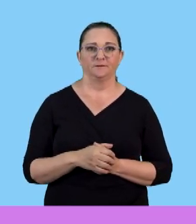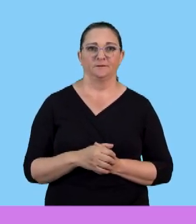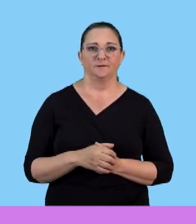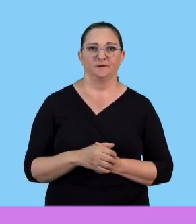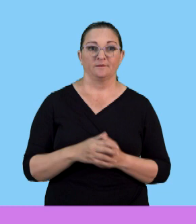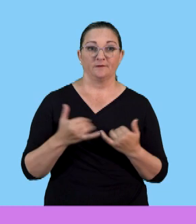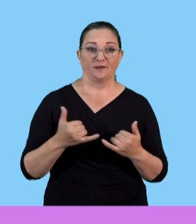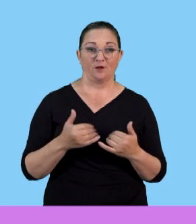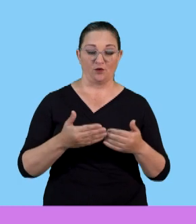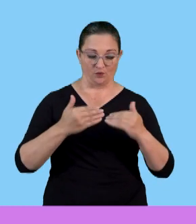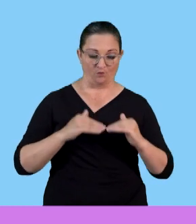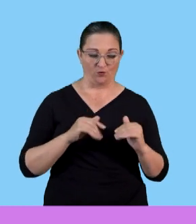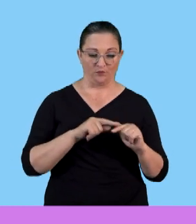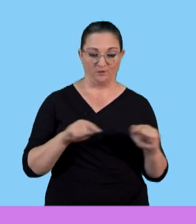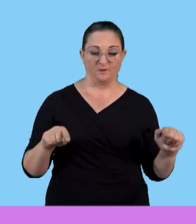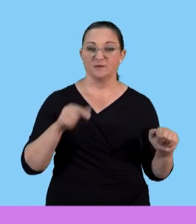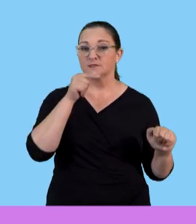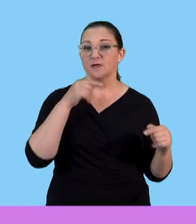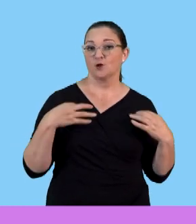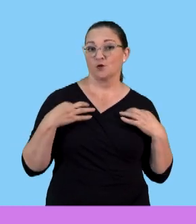your sportswear,